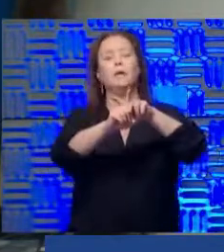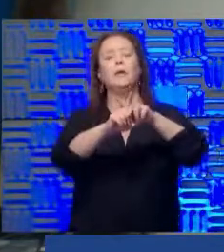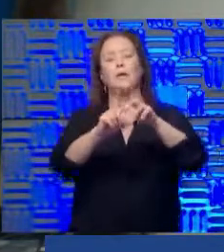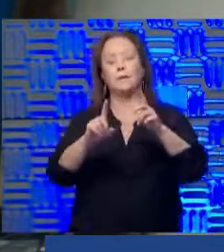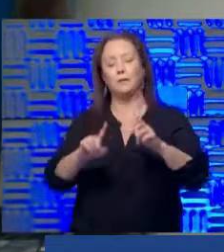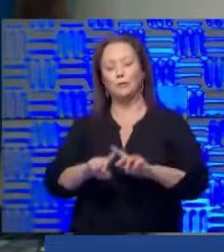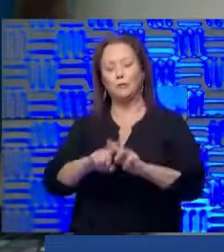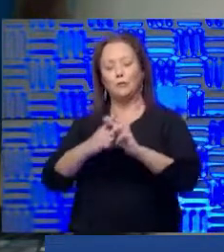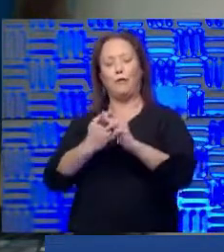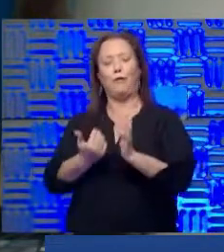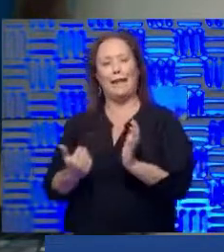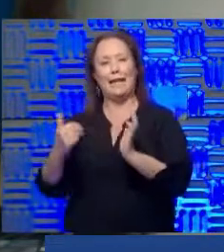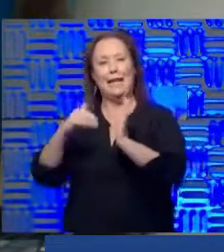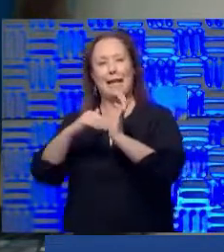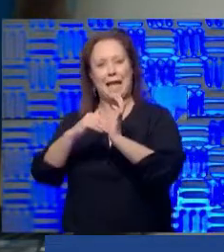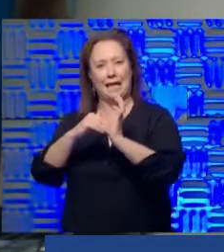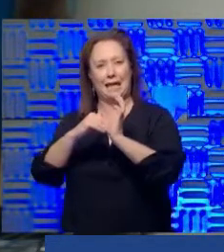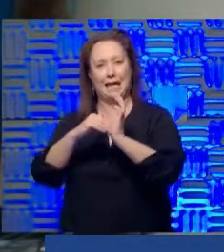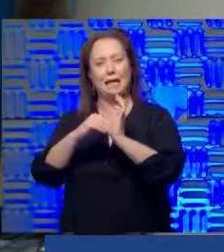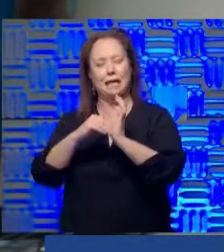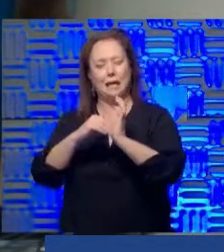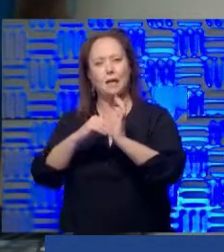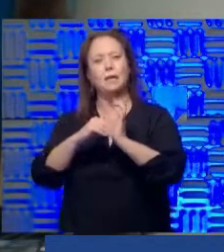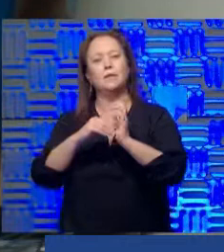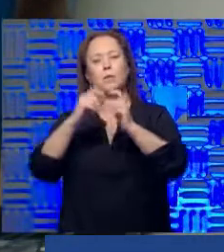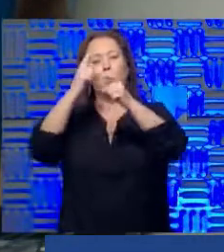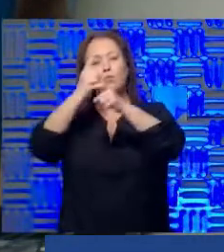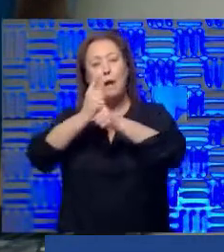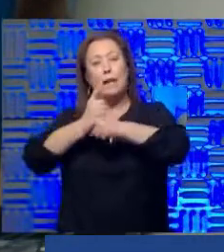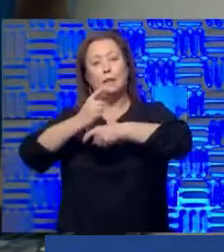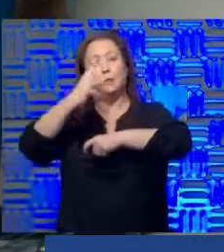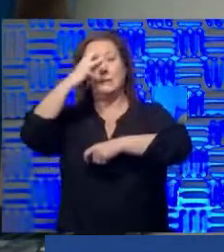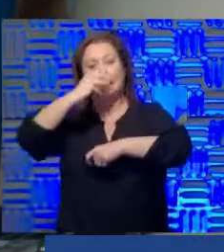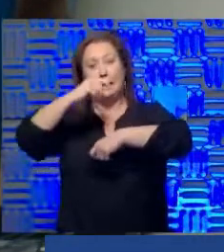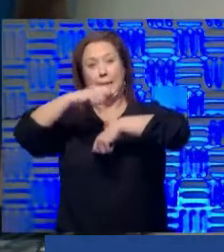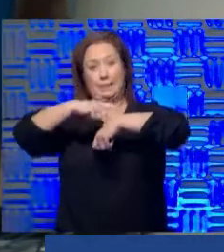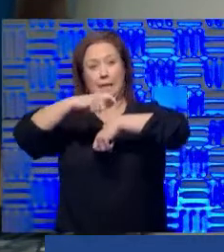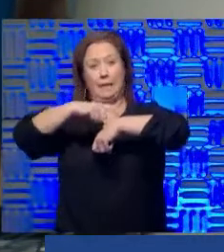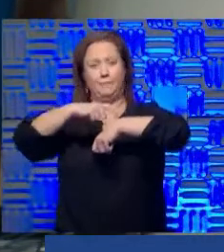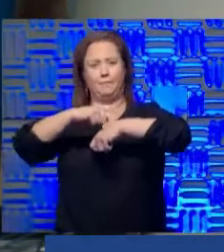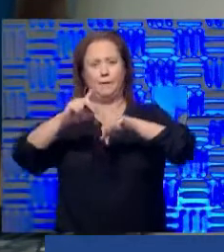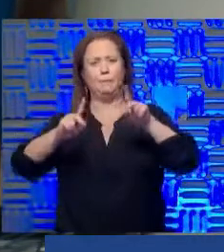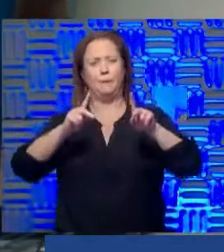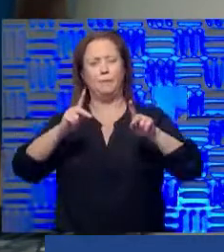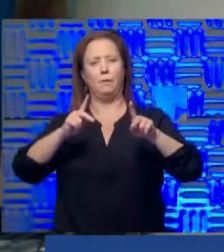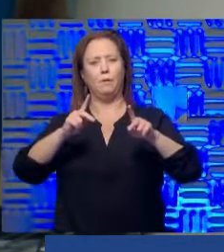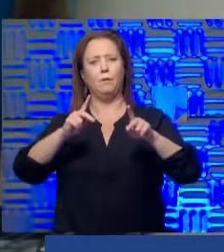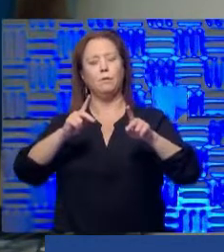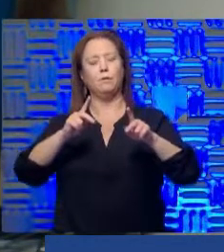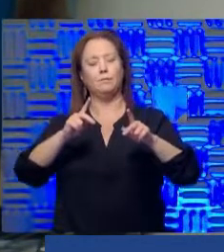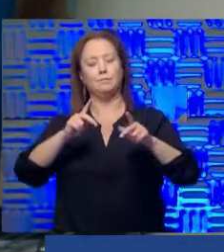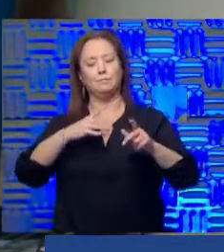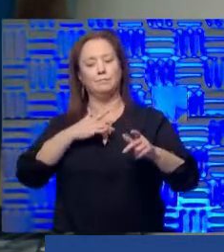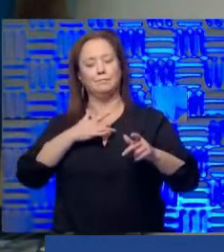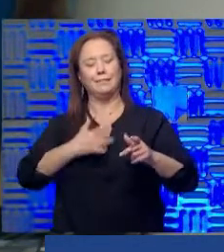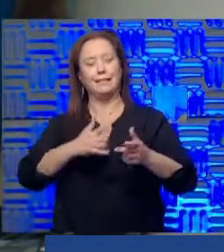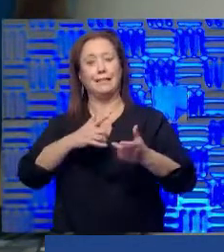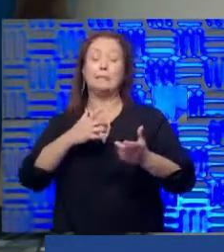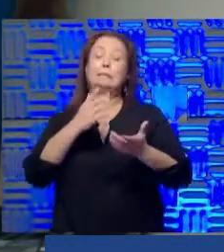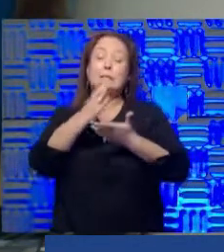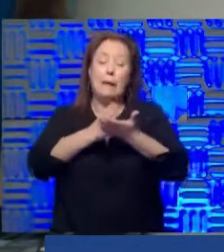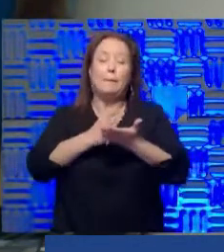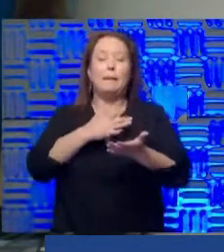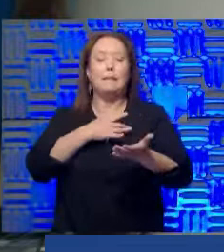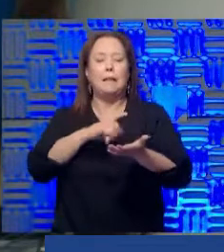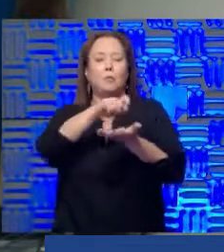do that. So I'd say keeping a regular sleep time. Sometimes people like to write down their dreams. And so